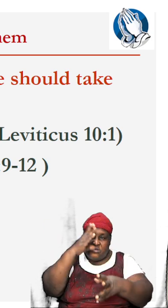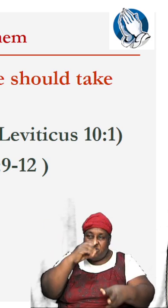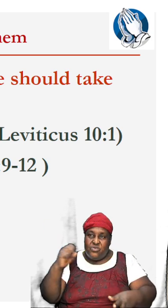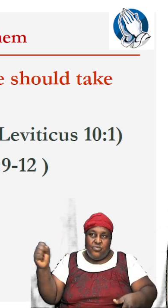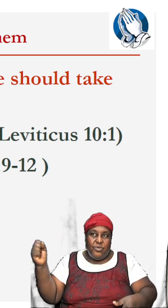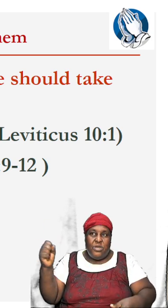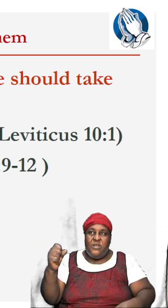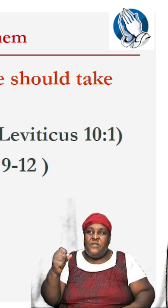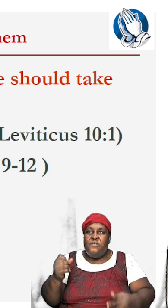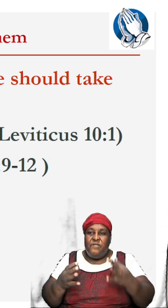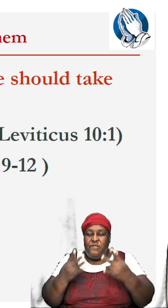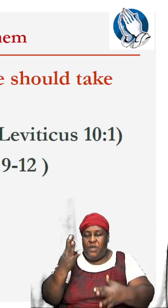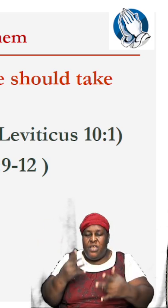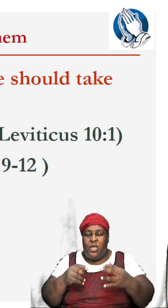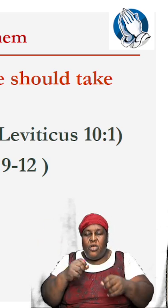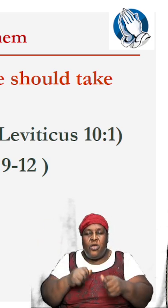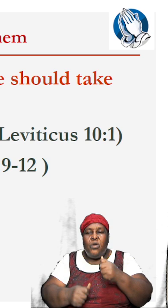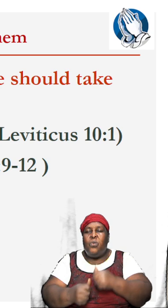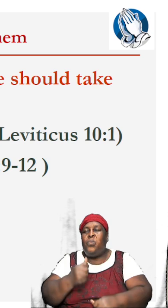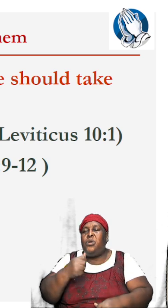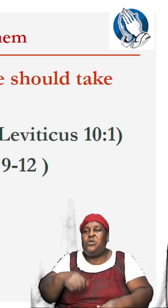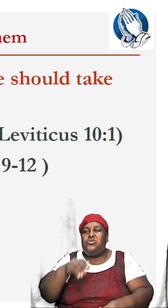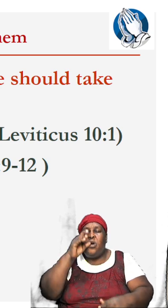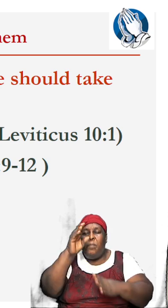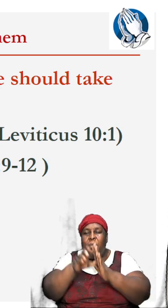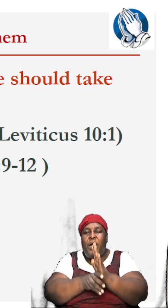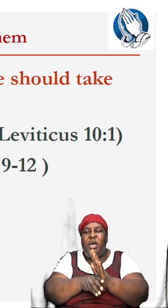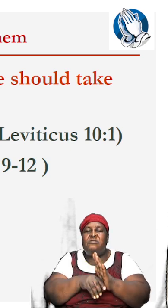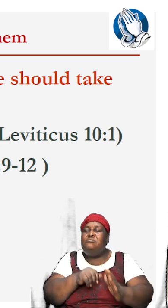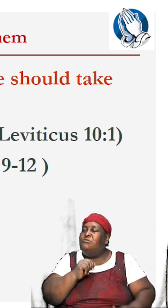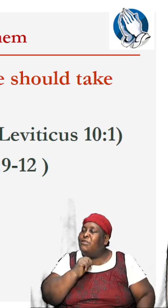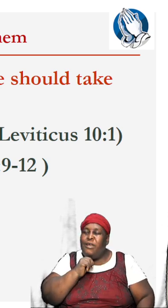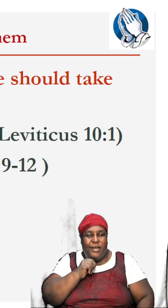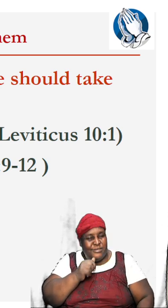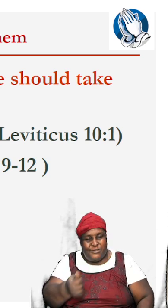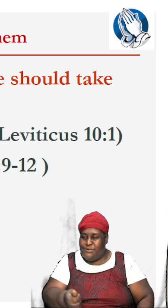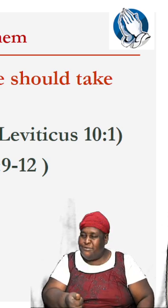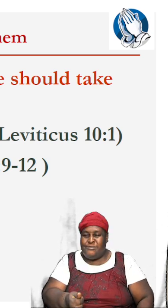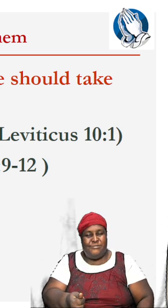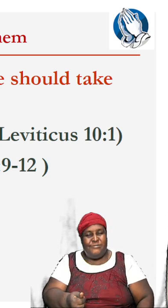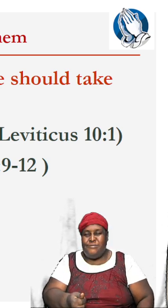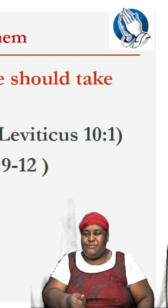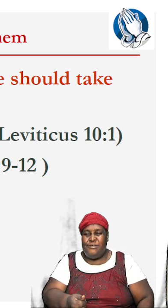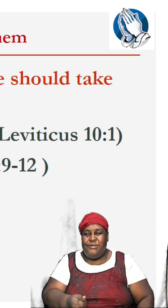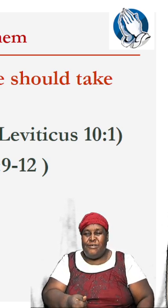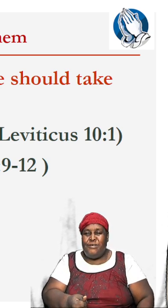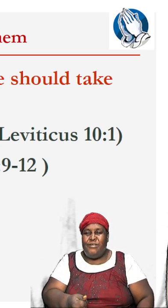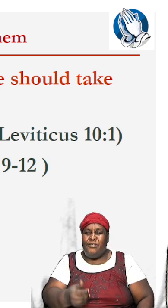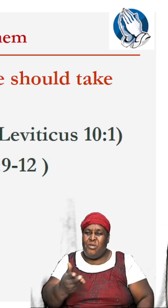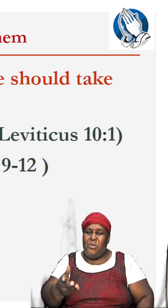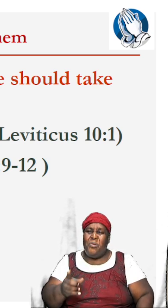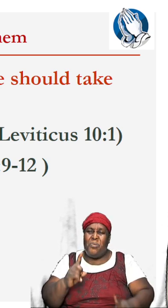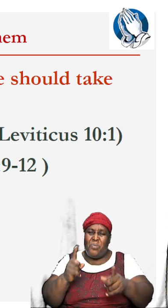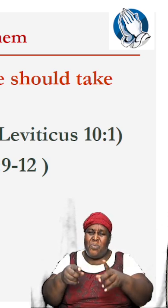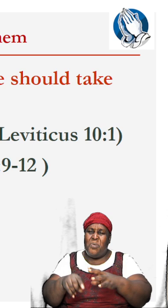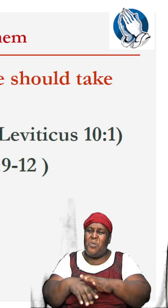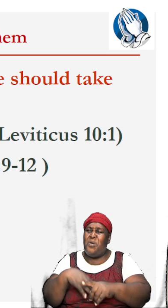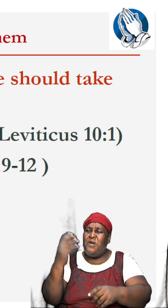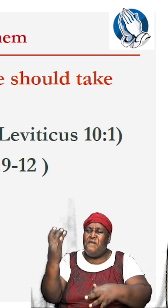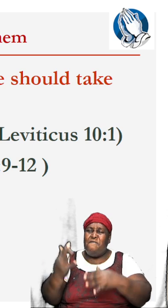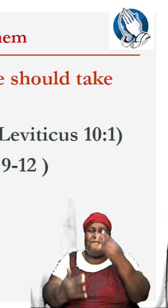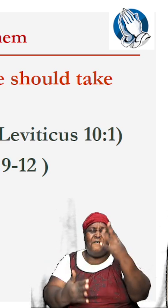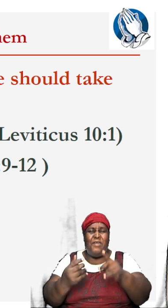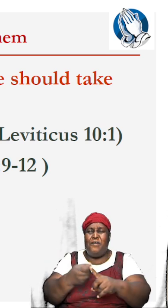he commanded them not. Praise God. And the Bible said, and there went out fire from the